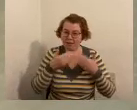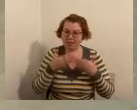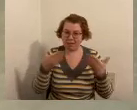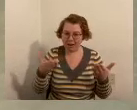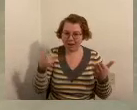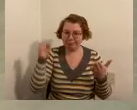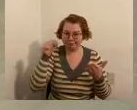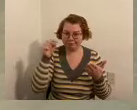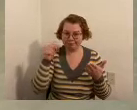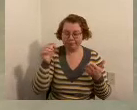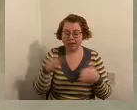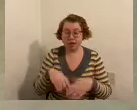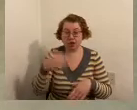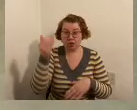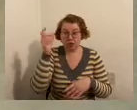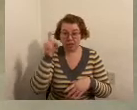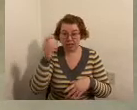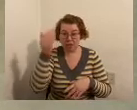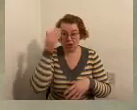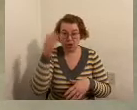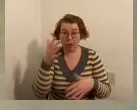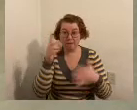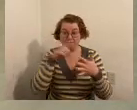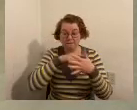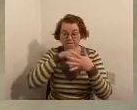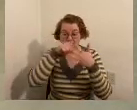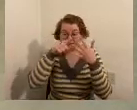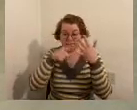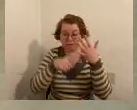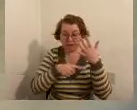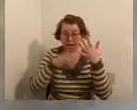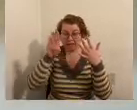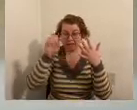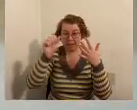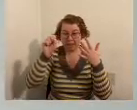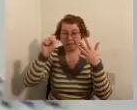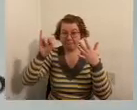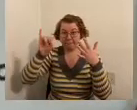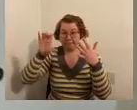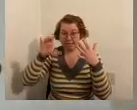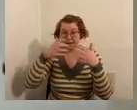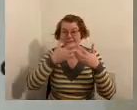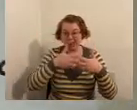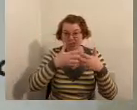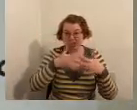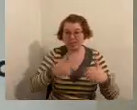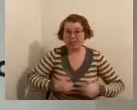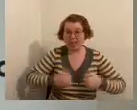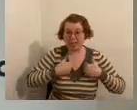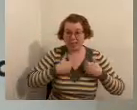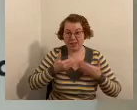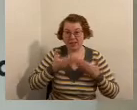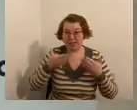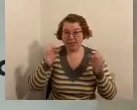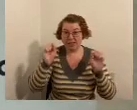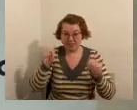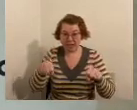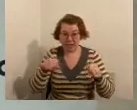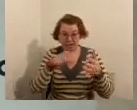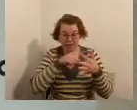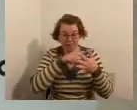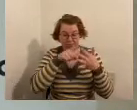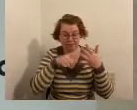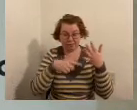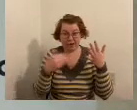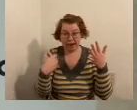need to know the 5 basic functions that living things carry out. So you're going to need to know that they